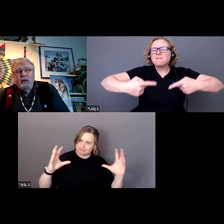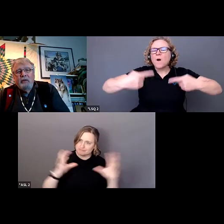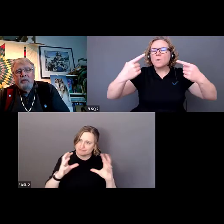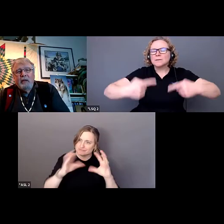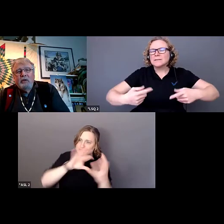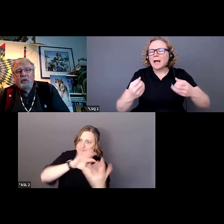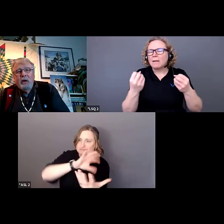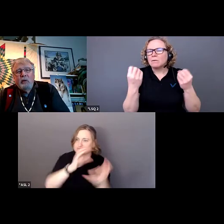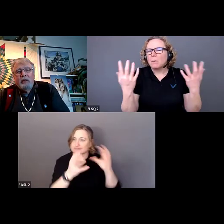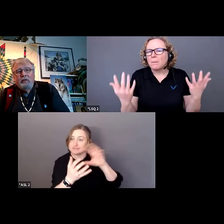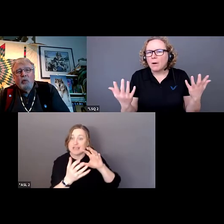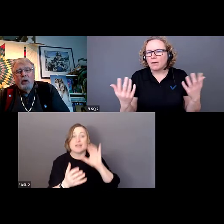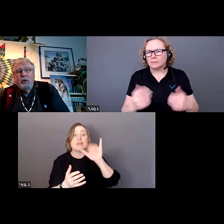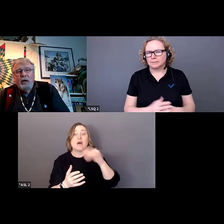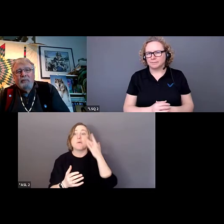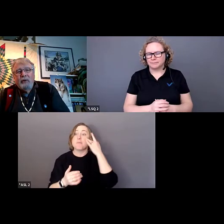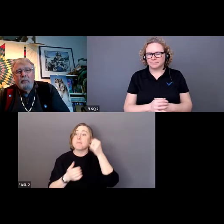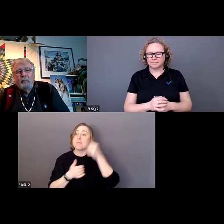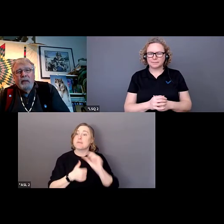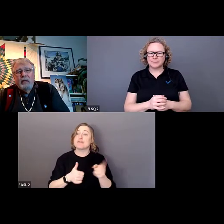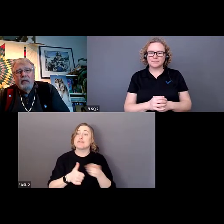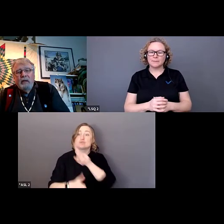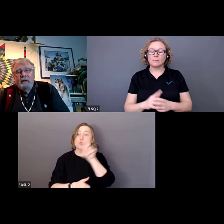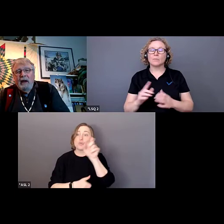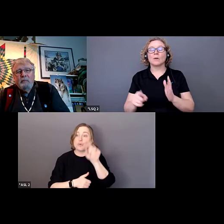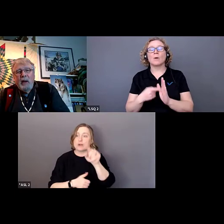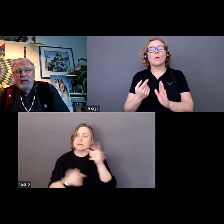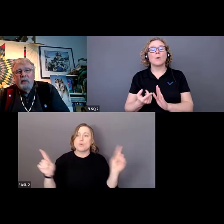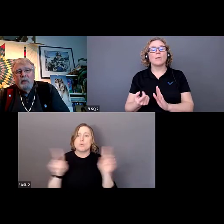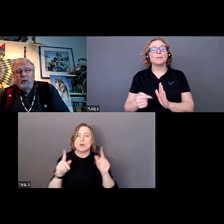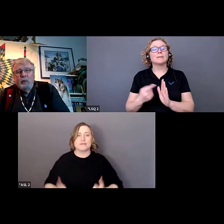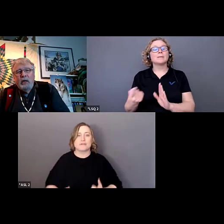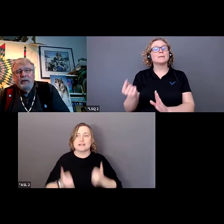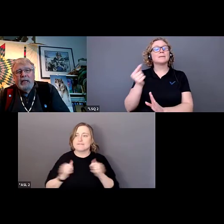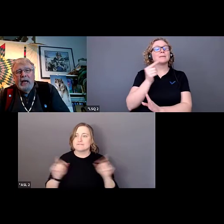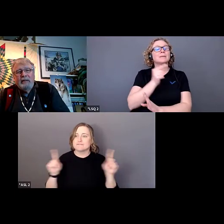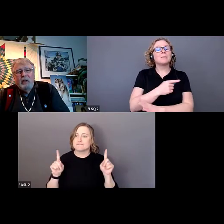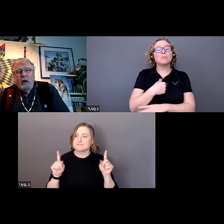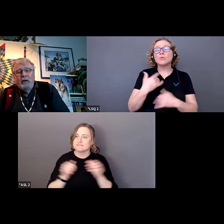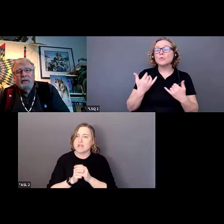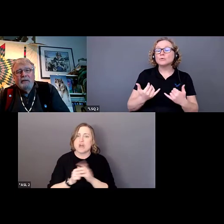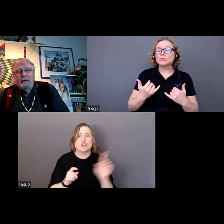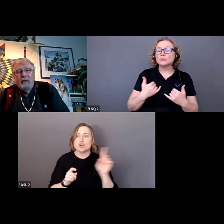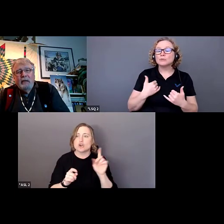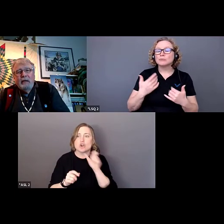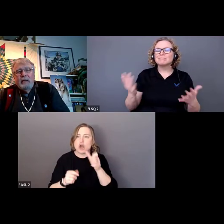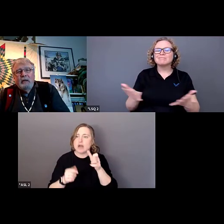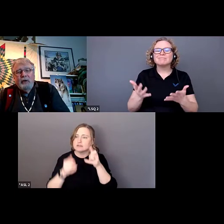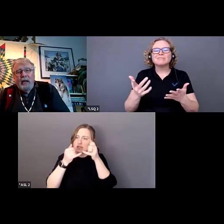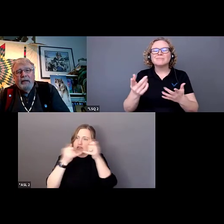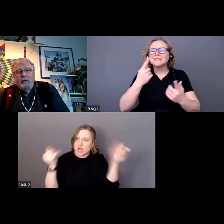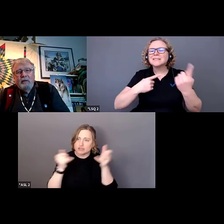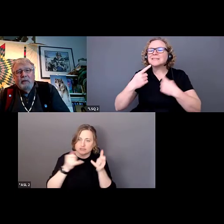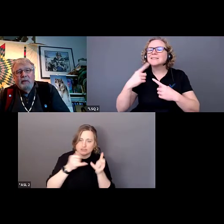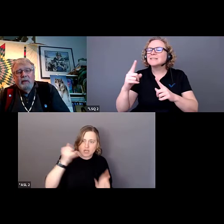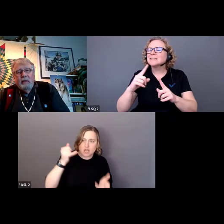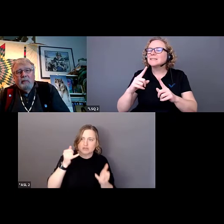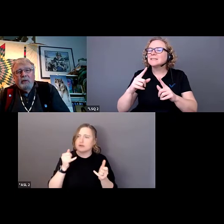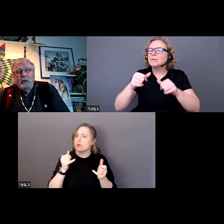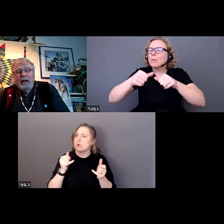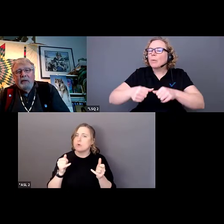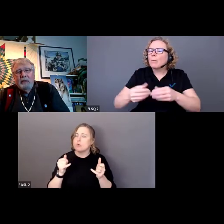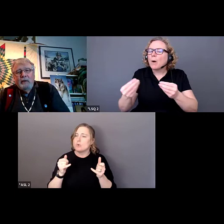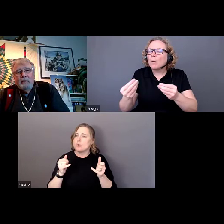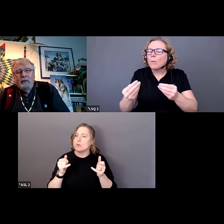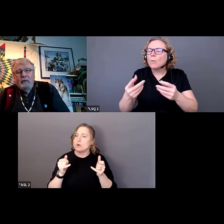you to tell us and to share with us where you come from, not by where the lines are that divide us,